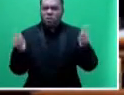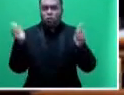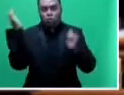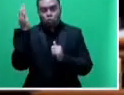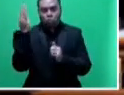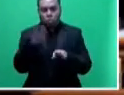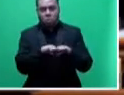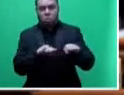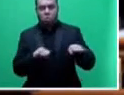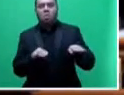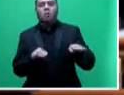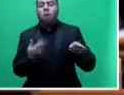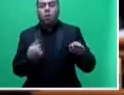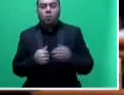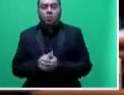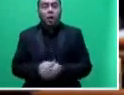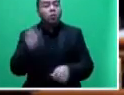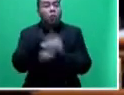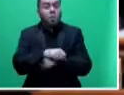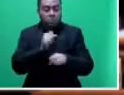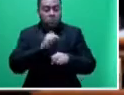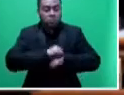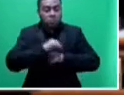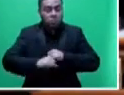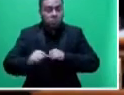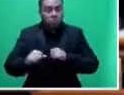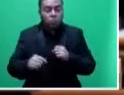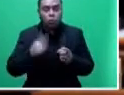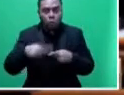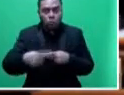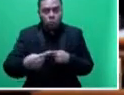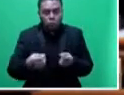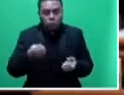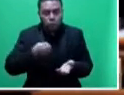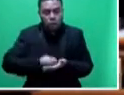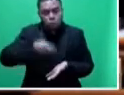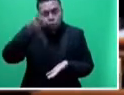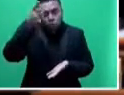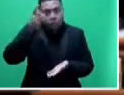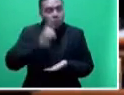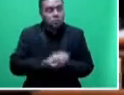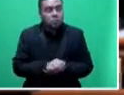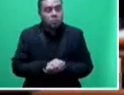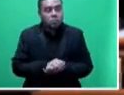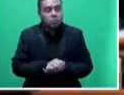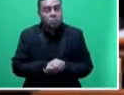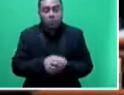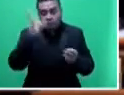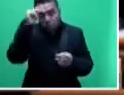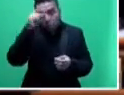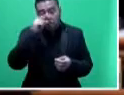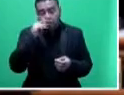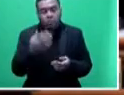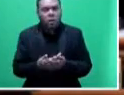get left behind. Toppers will continue to educate Fijians in areas where we need experts. Despite the hard times,